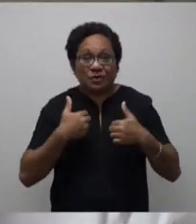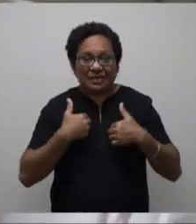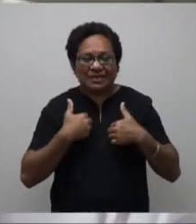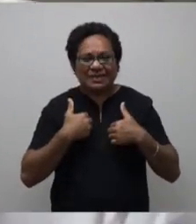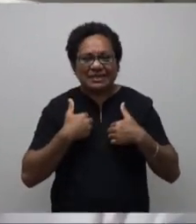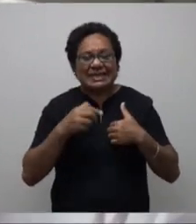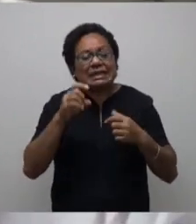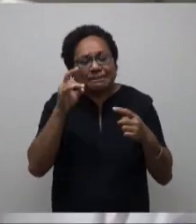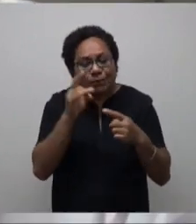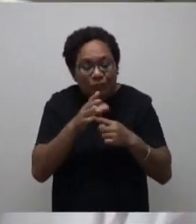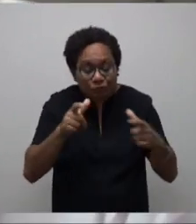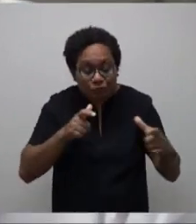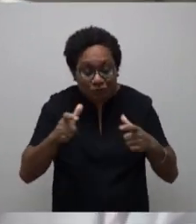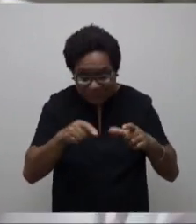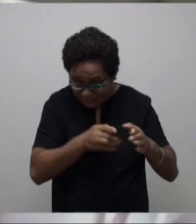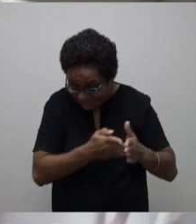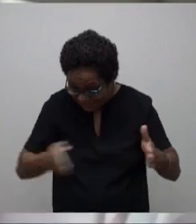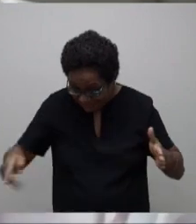to uncontained areas.